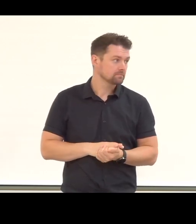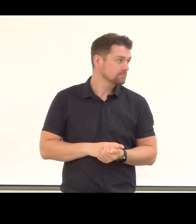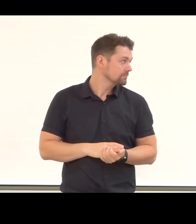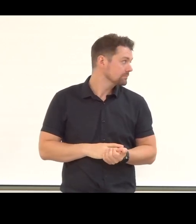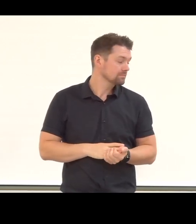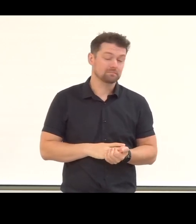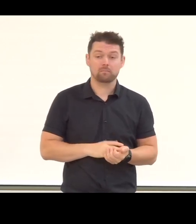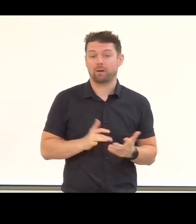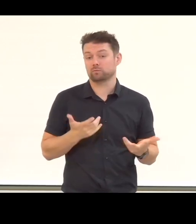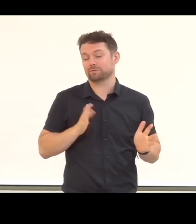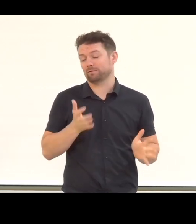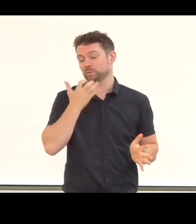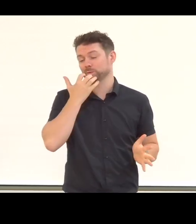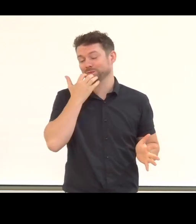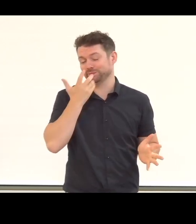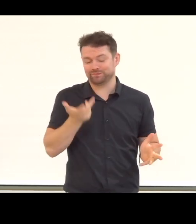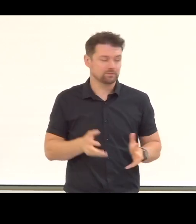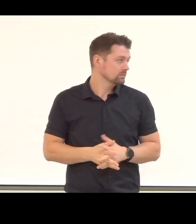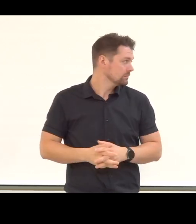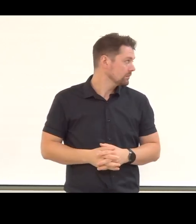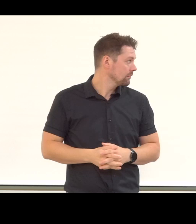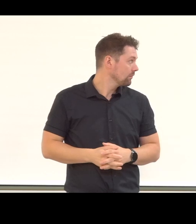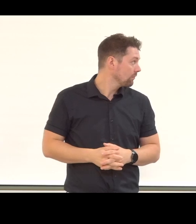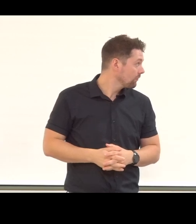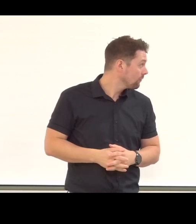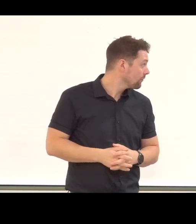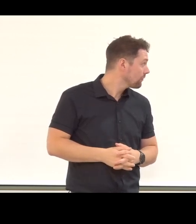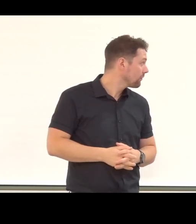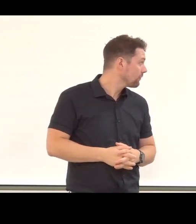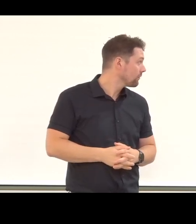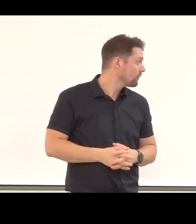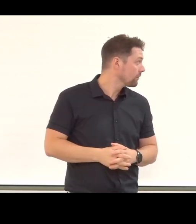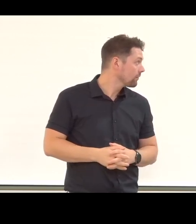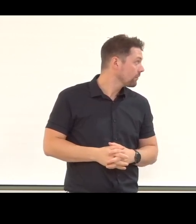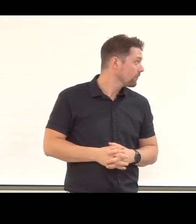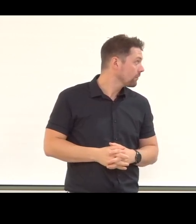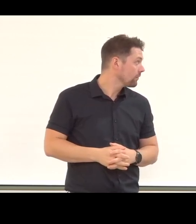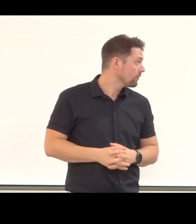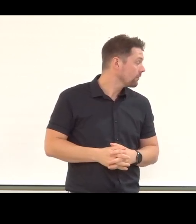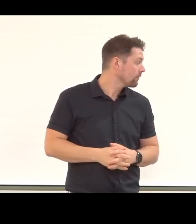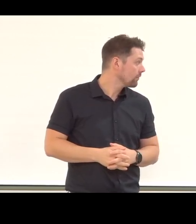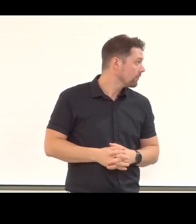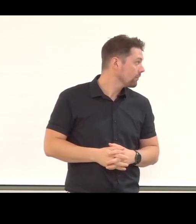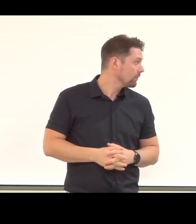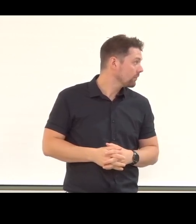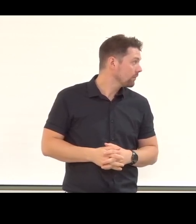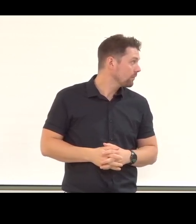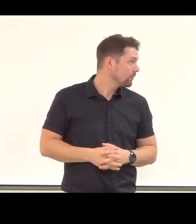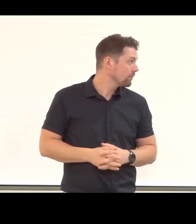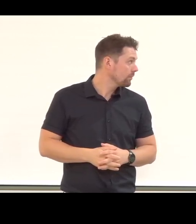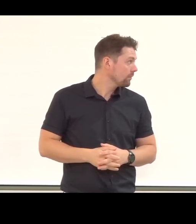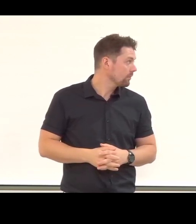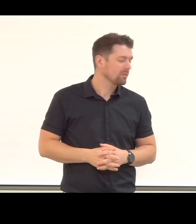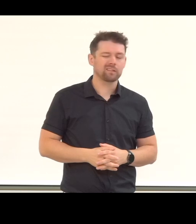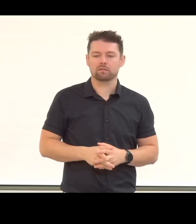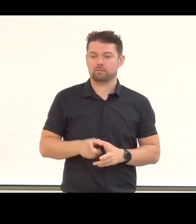you just have to hope it arrives. Yeah, but this is actually, maybe to chime in on that, that's actually also something that we request from